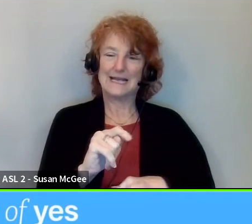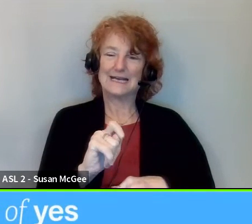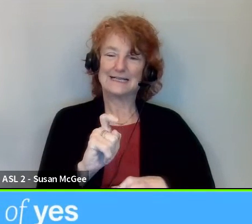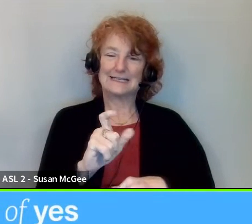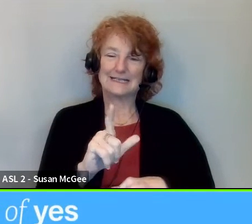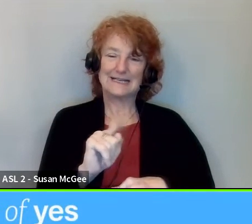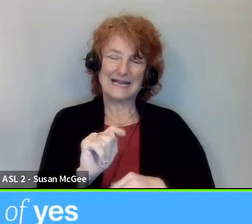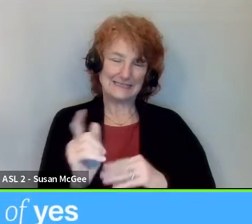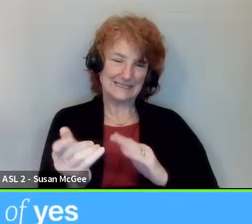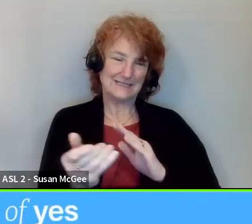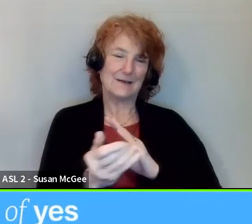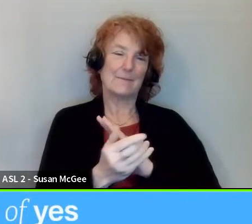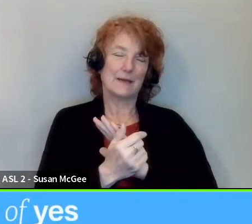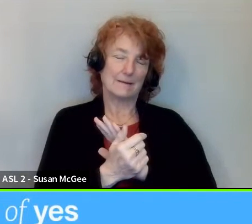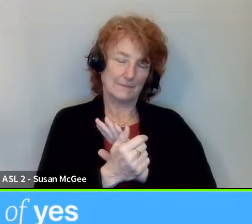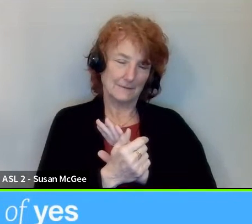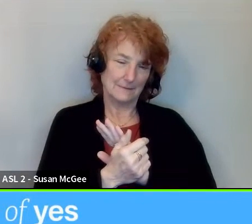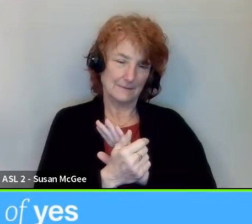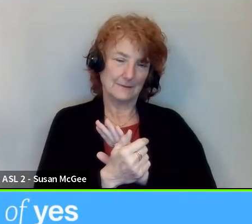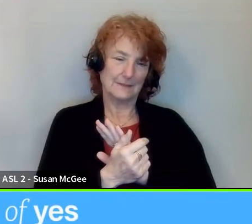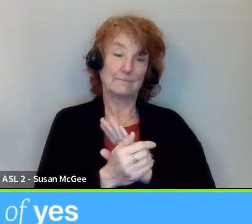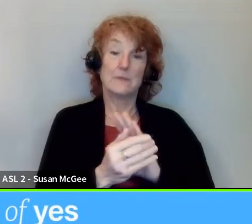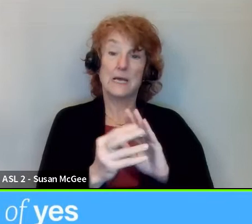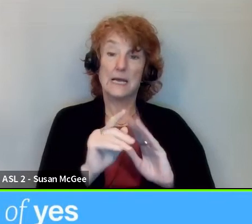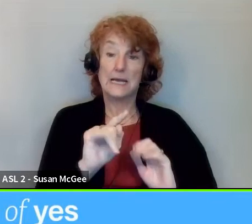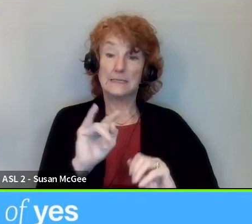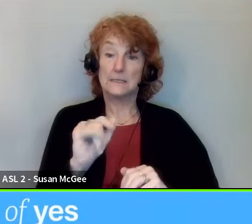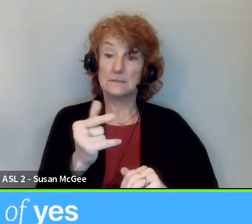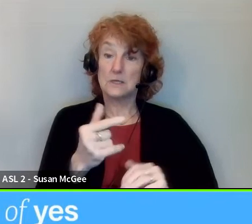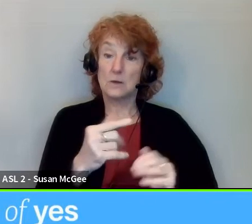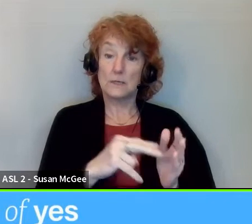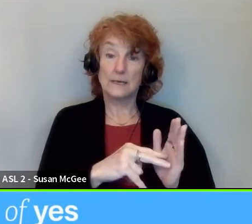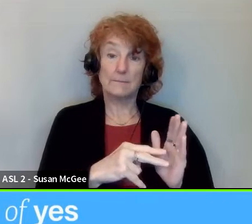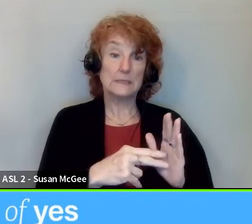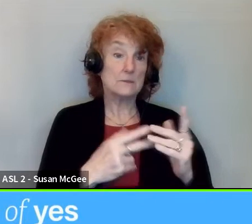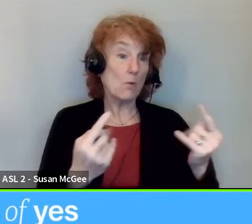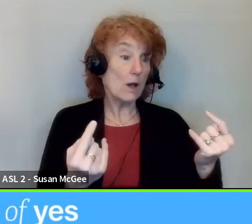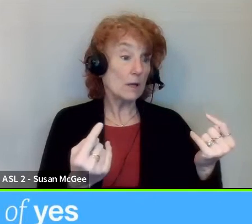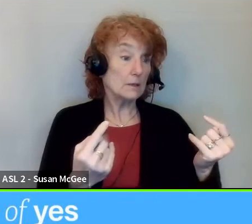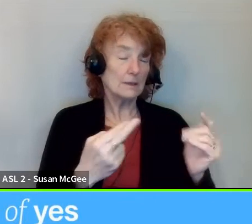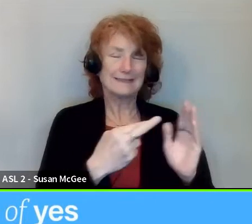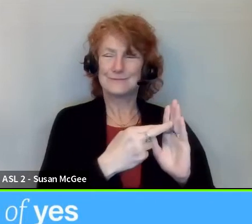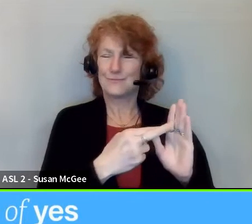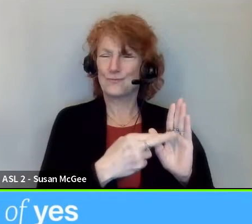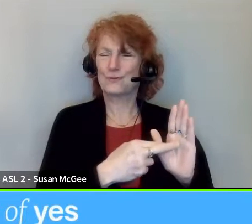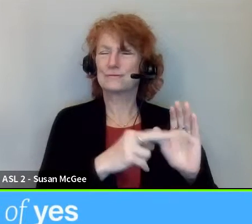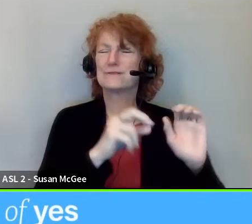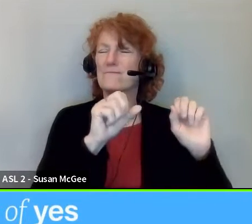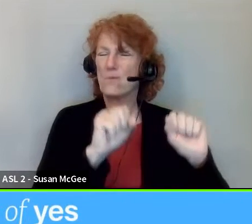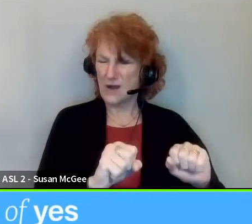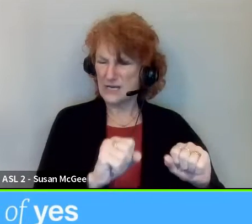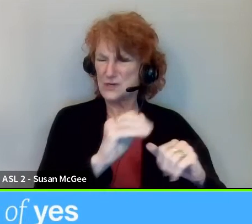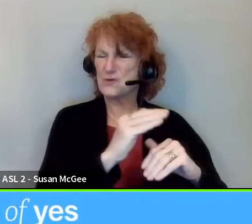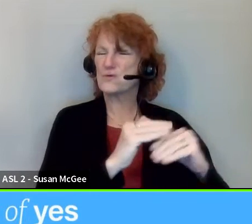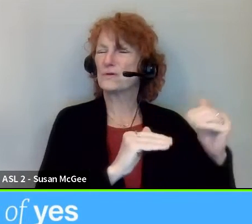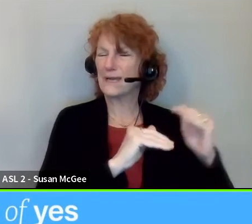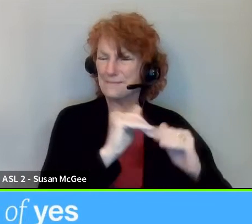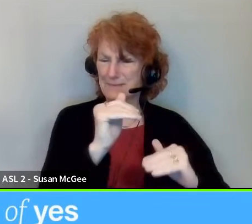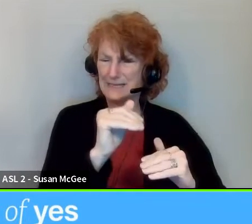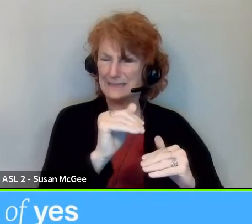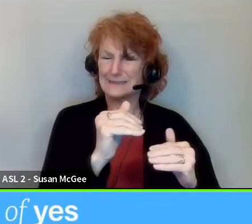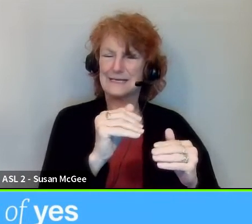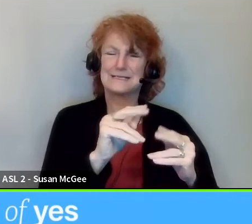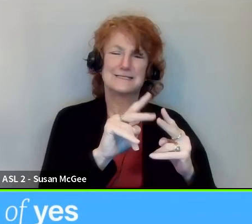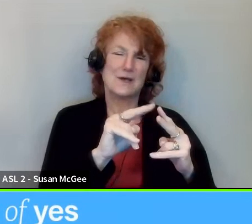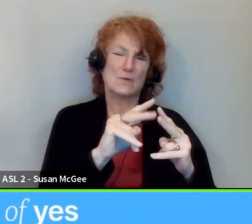allows, or what zoning is it's a set of rules for what can be built. So a new building or an alteration to a current building.